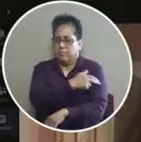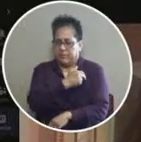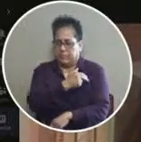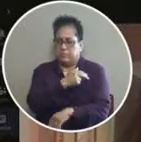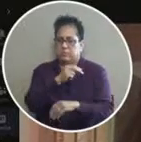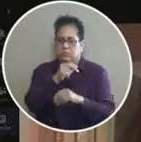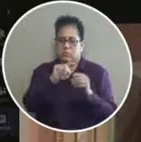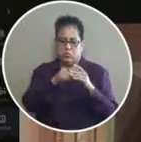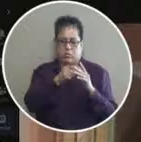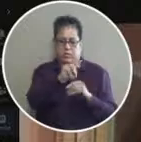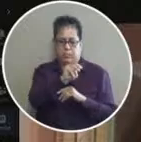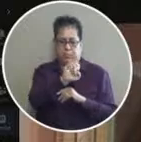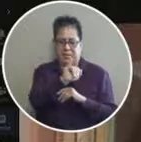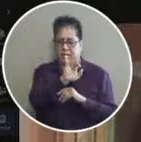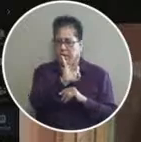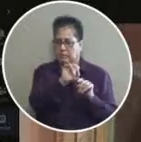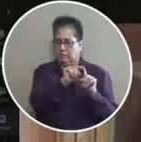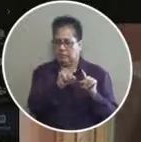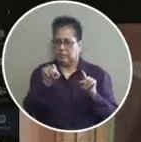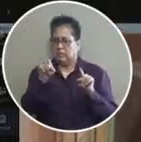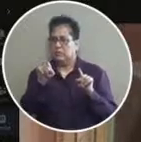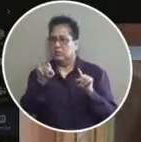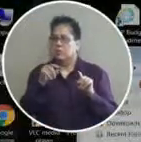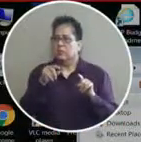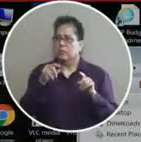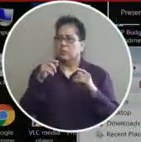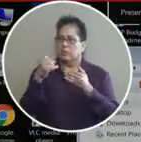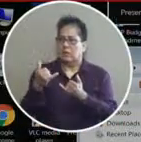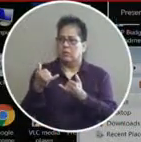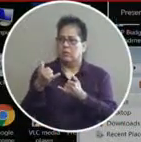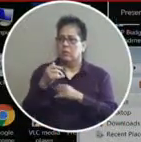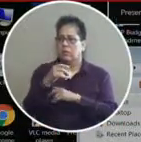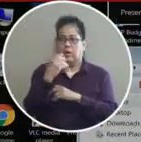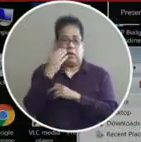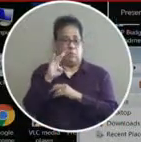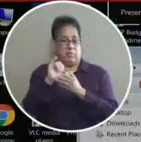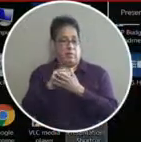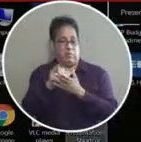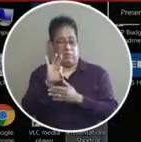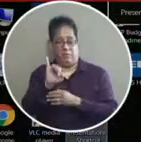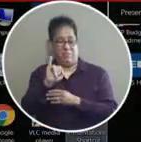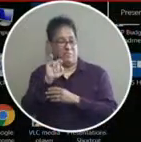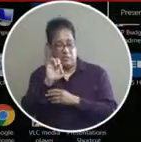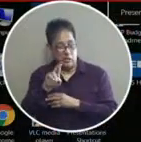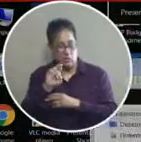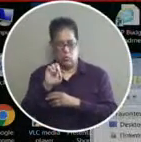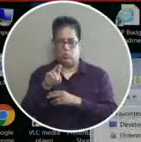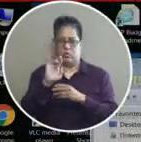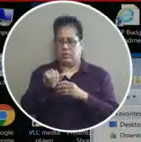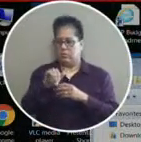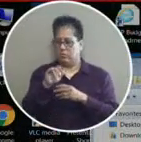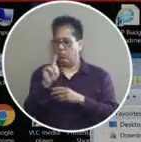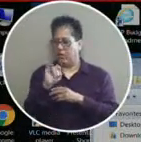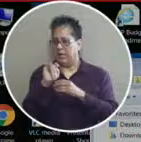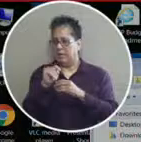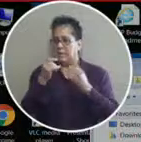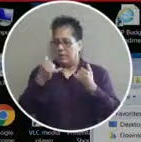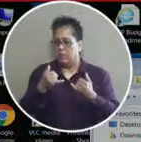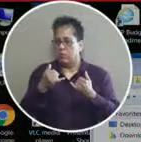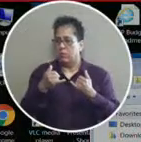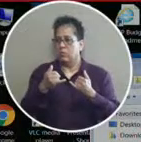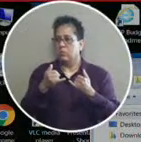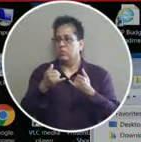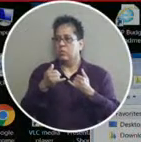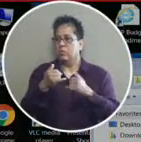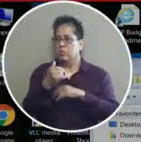9th. And so I just wanted to make sure, I don't know if that was just put in there for filler or if that's kind of where we are data-wise, if we're 3